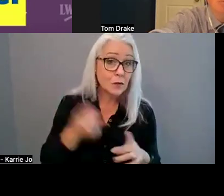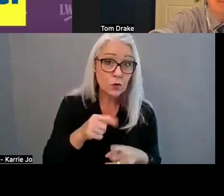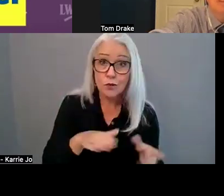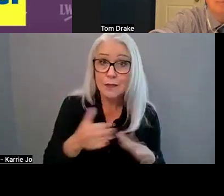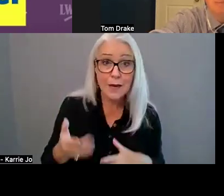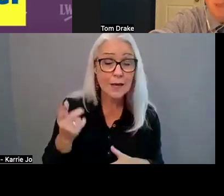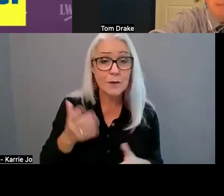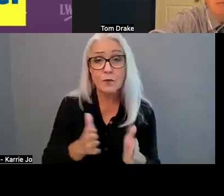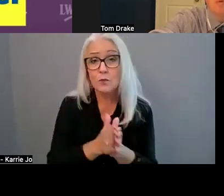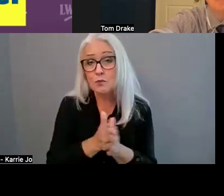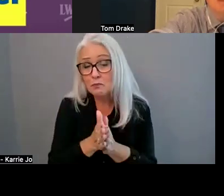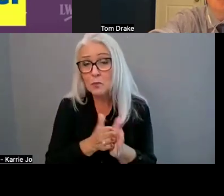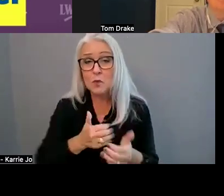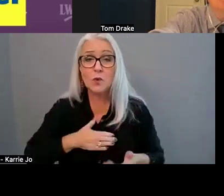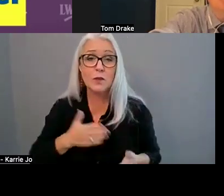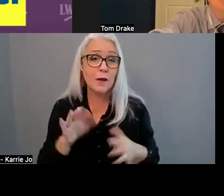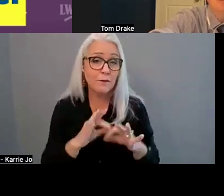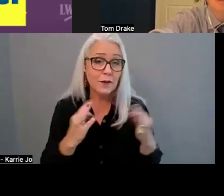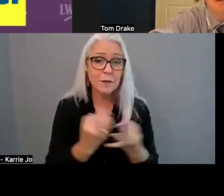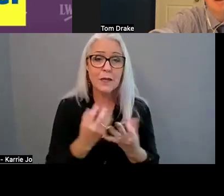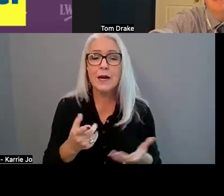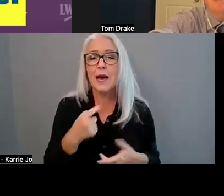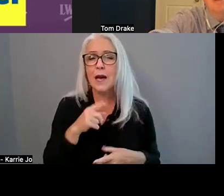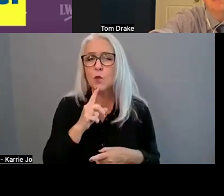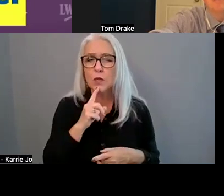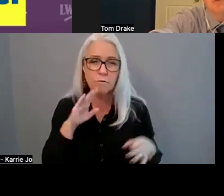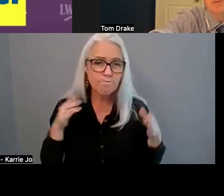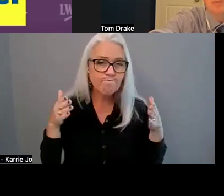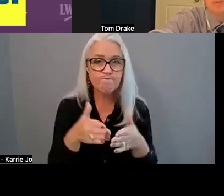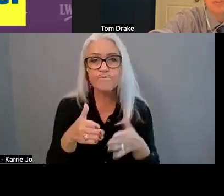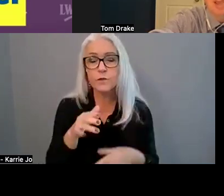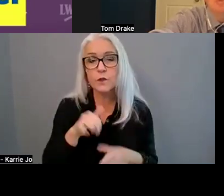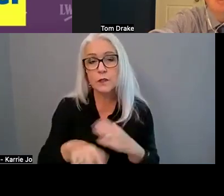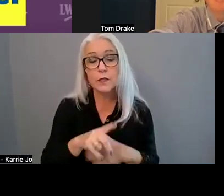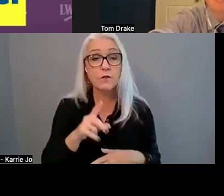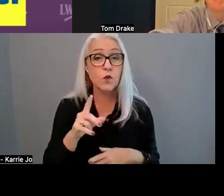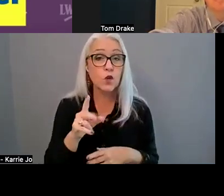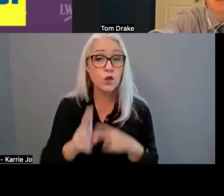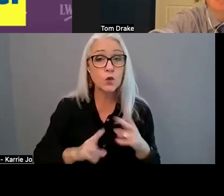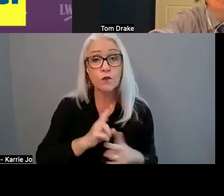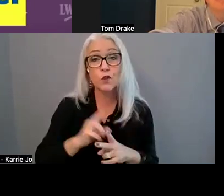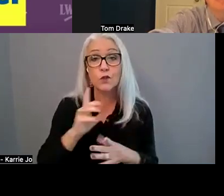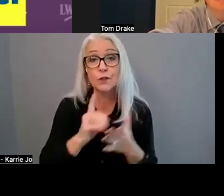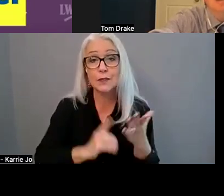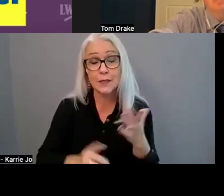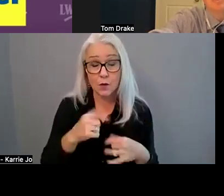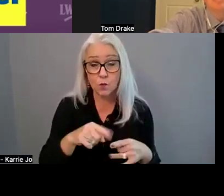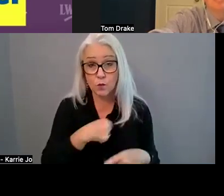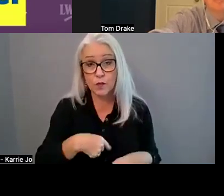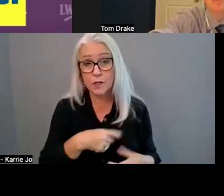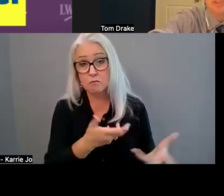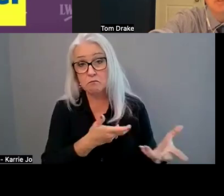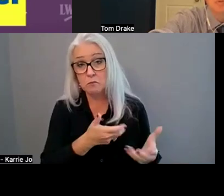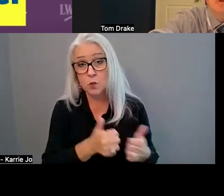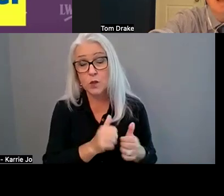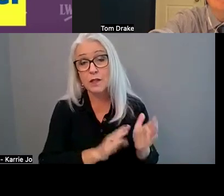I will place a heavy focus. I already do. I've advocated for universal design when we've talked to developers, which is good